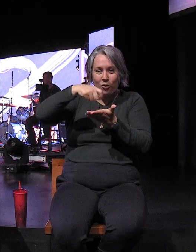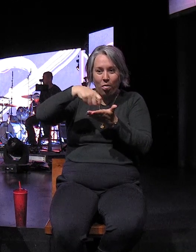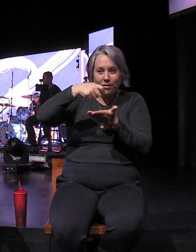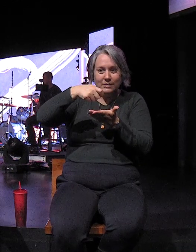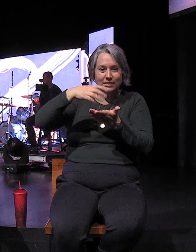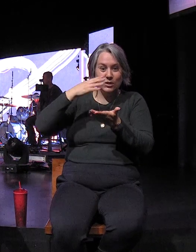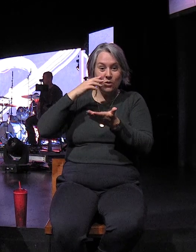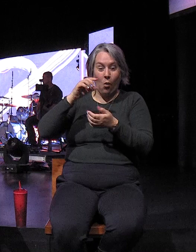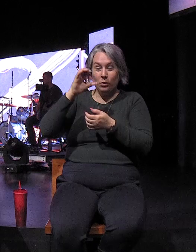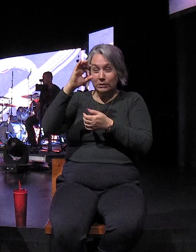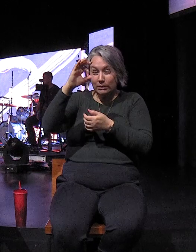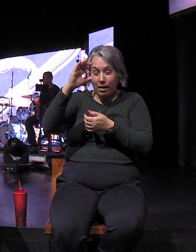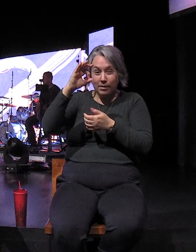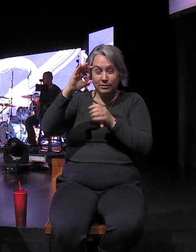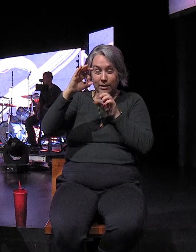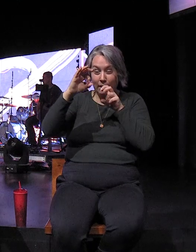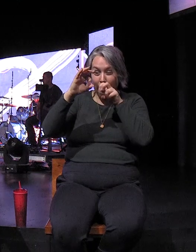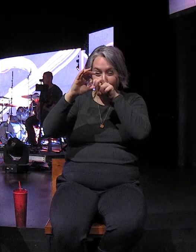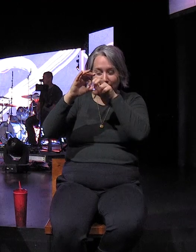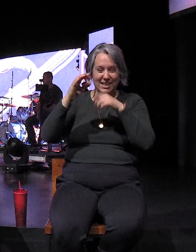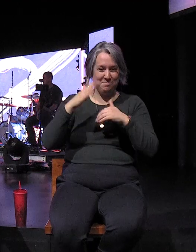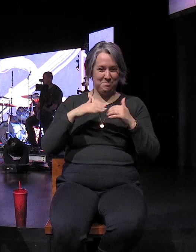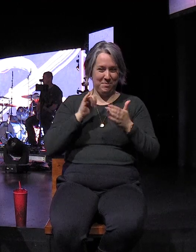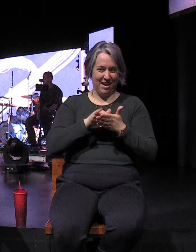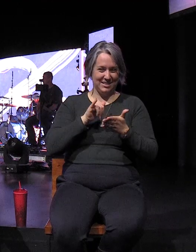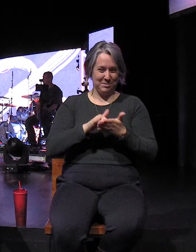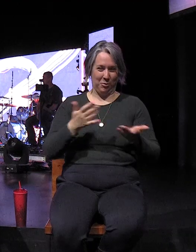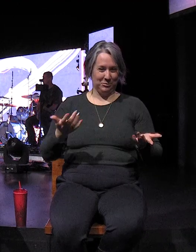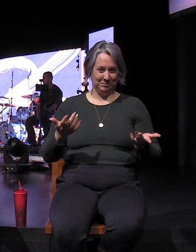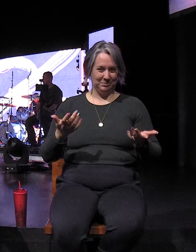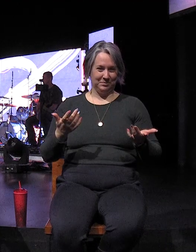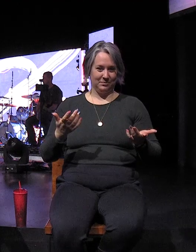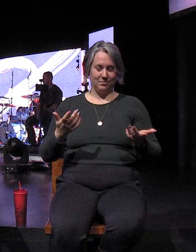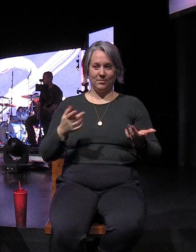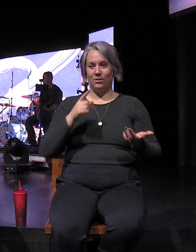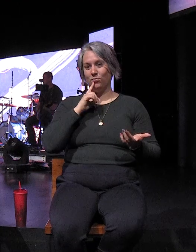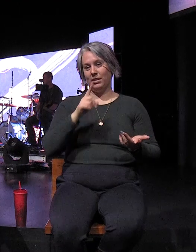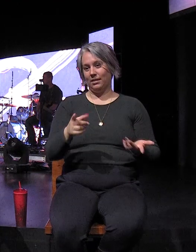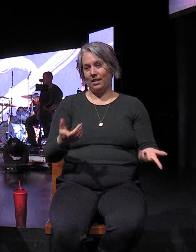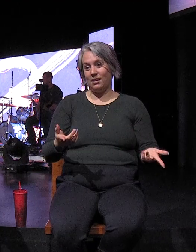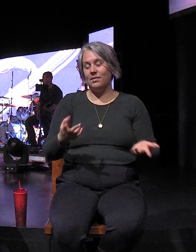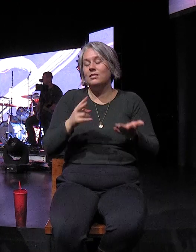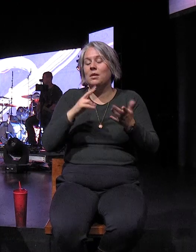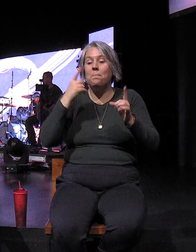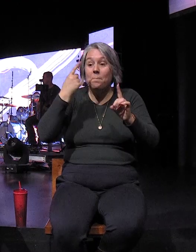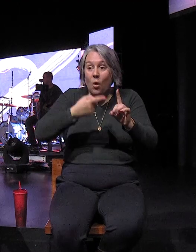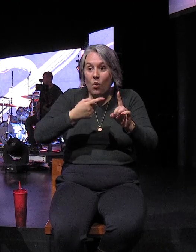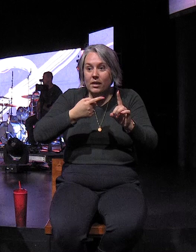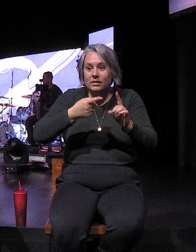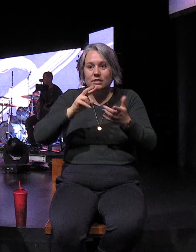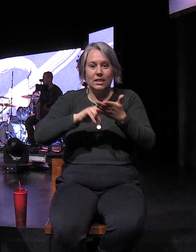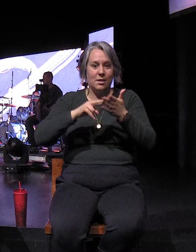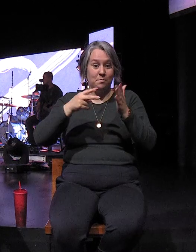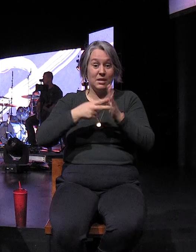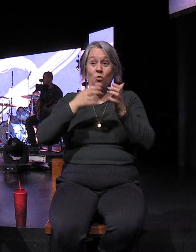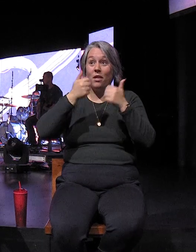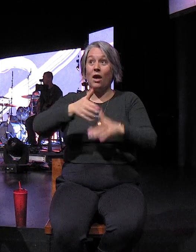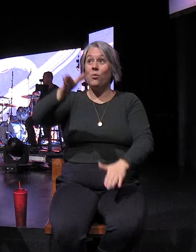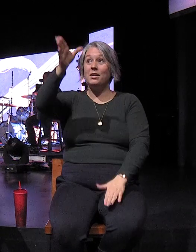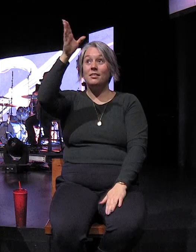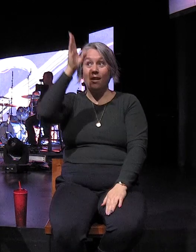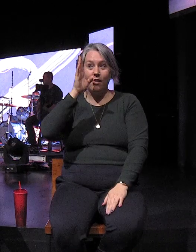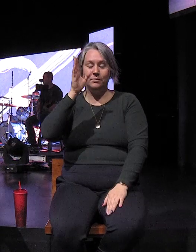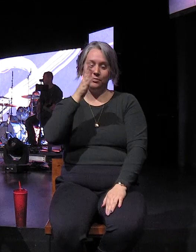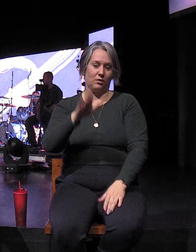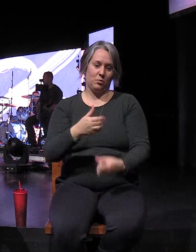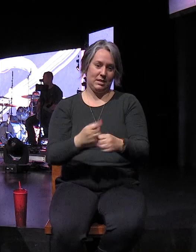clear that without God, it's impossible to be saved. Like there's no amount of human effort, no amount of struggle, no amount of wealth,